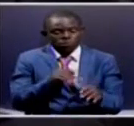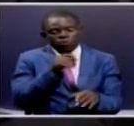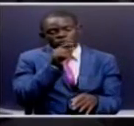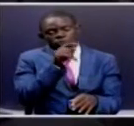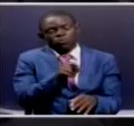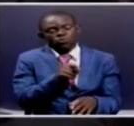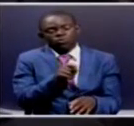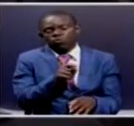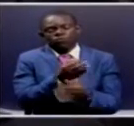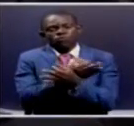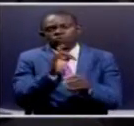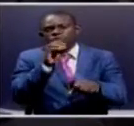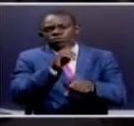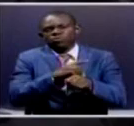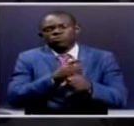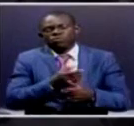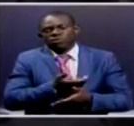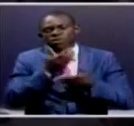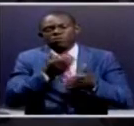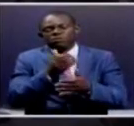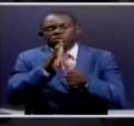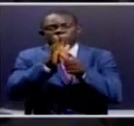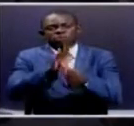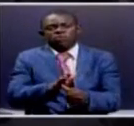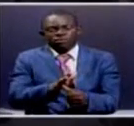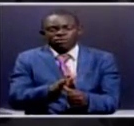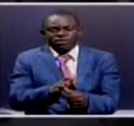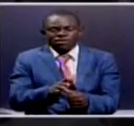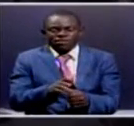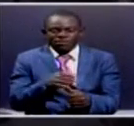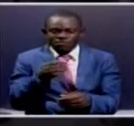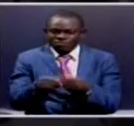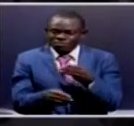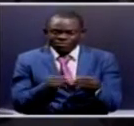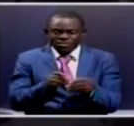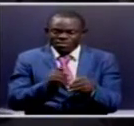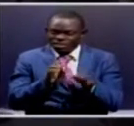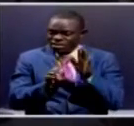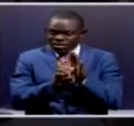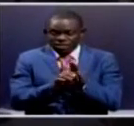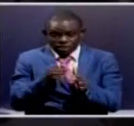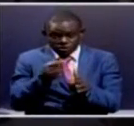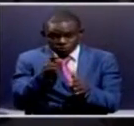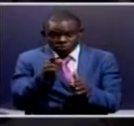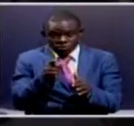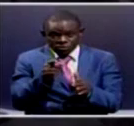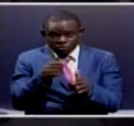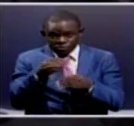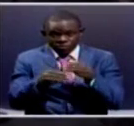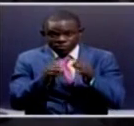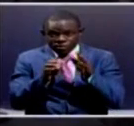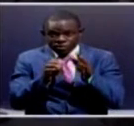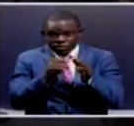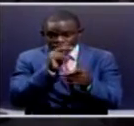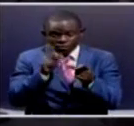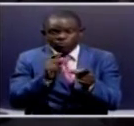expression. I mean, this business of just flying around with these words, constitutionalism, freedom of